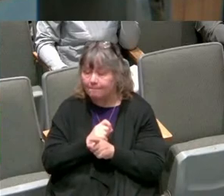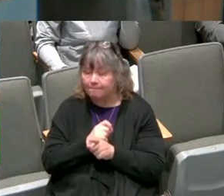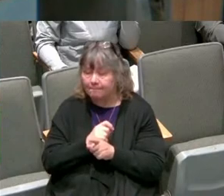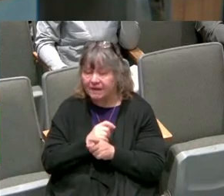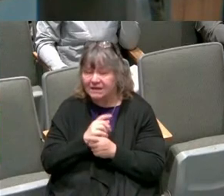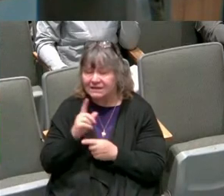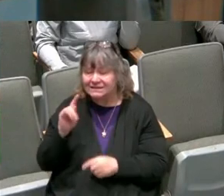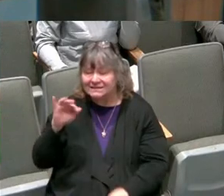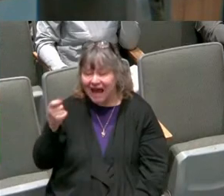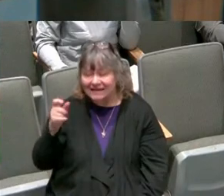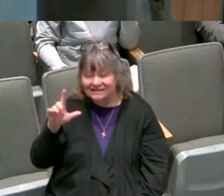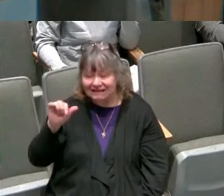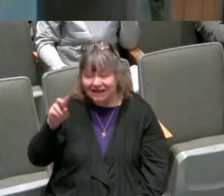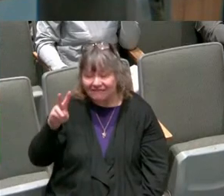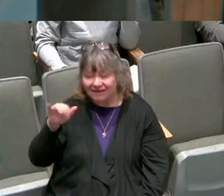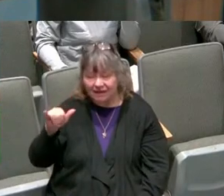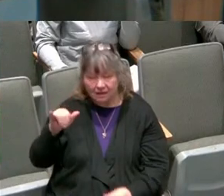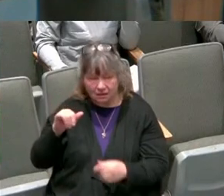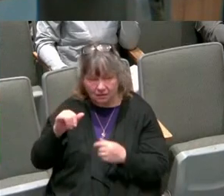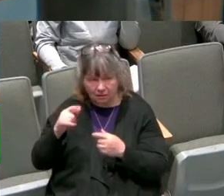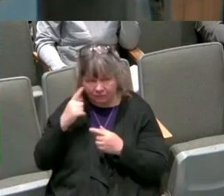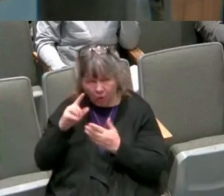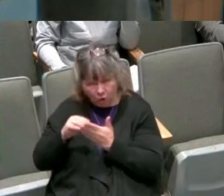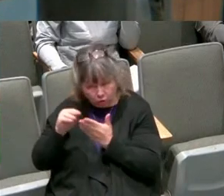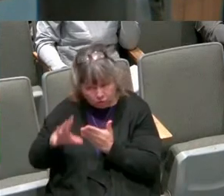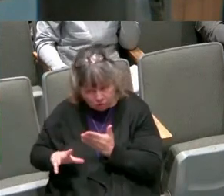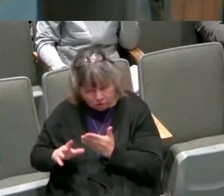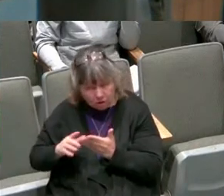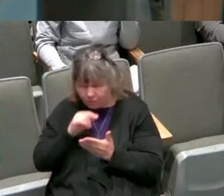of tax levies on residents